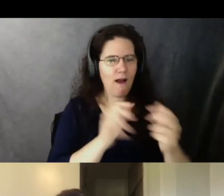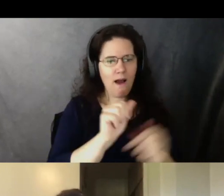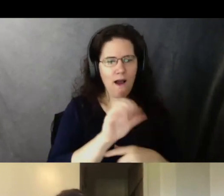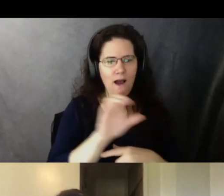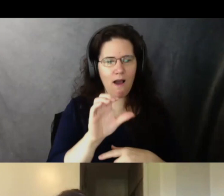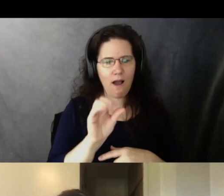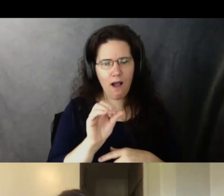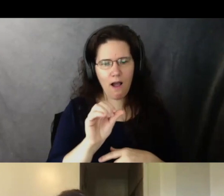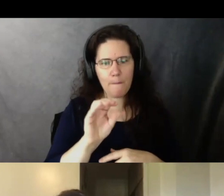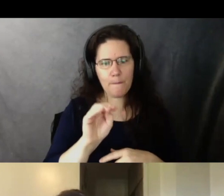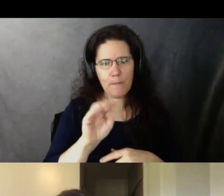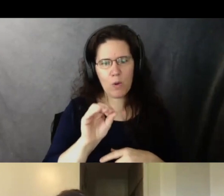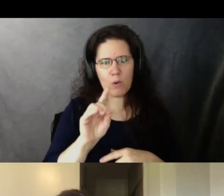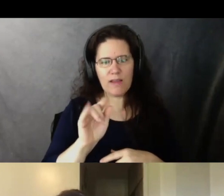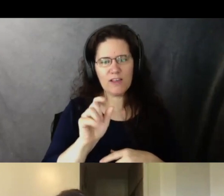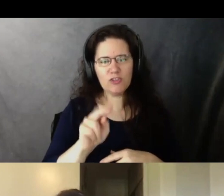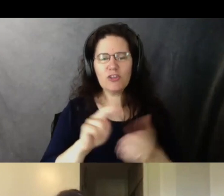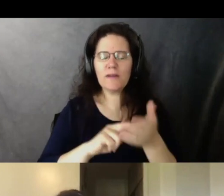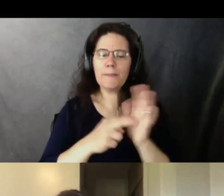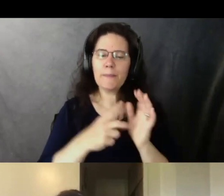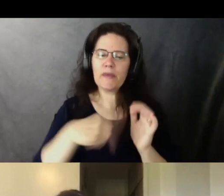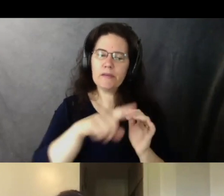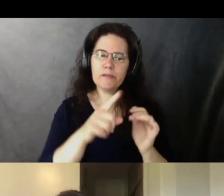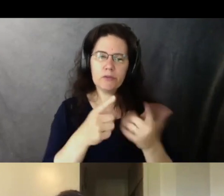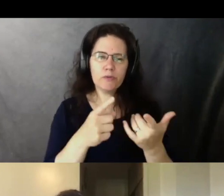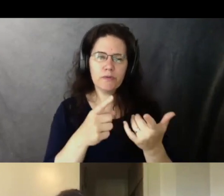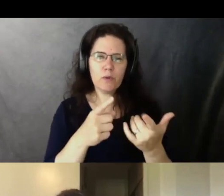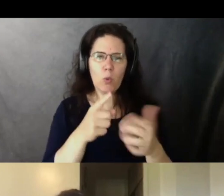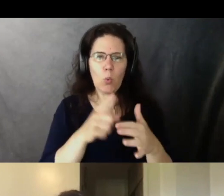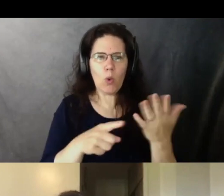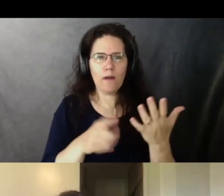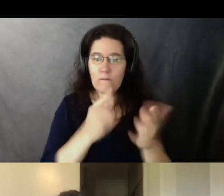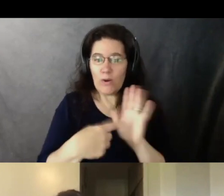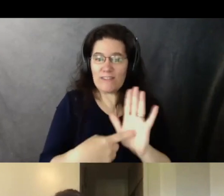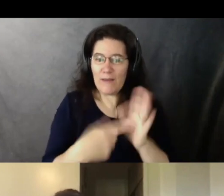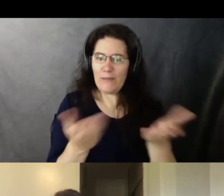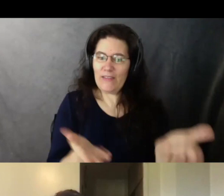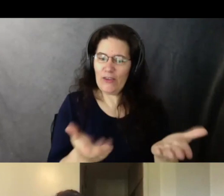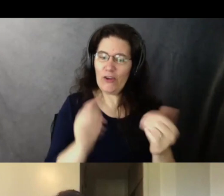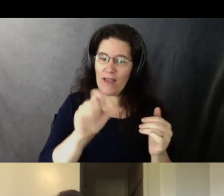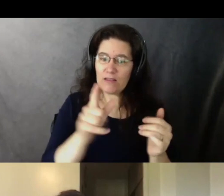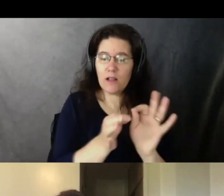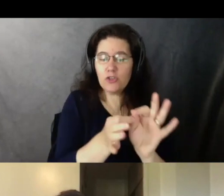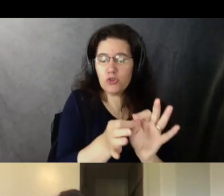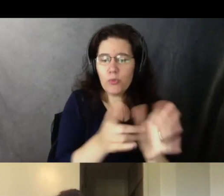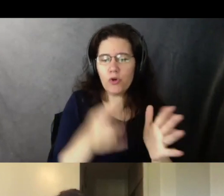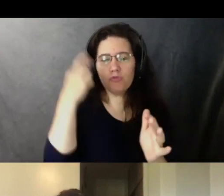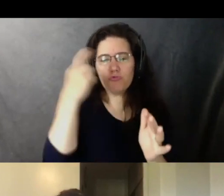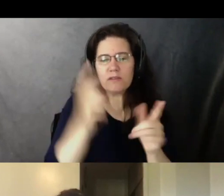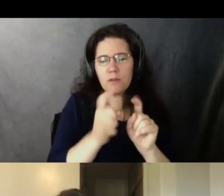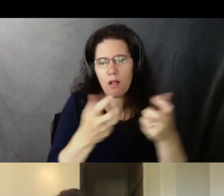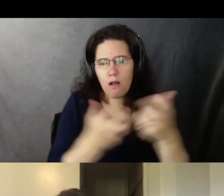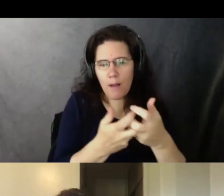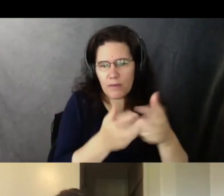the services and supports you're getting in this call, like an ASL interpreter,